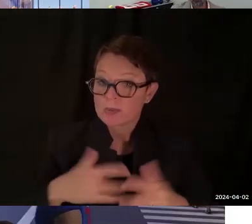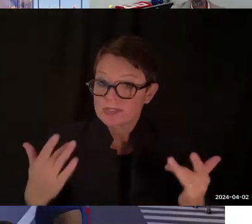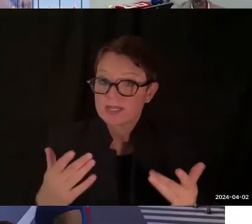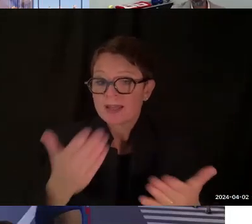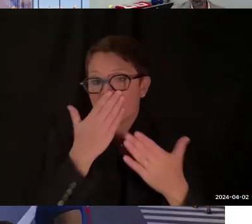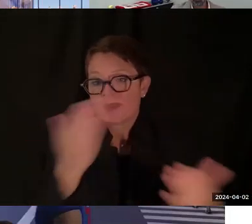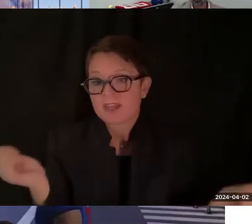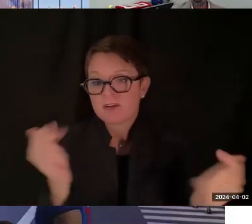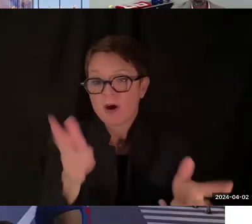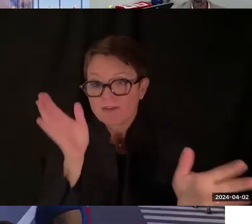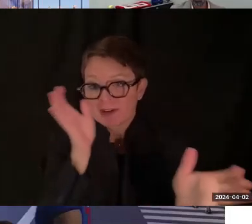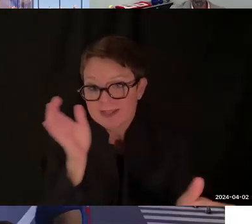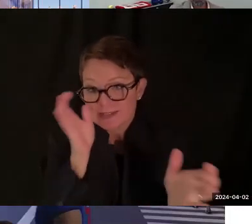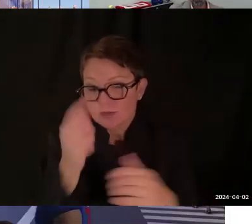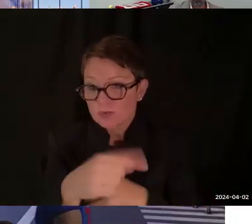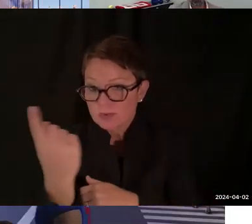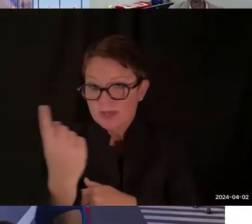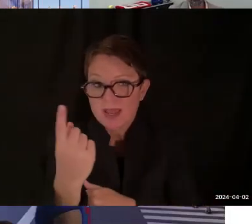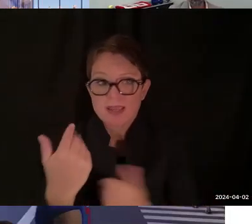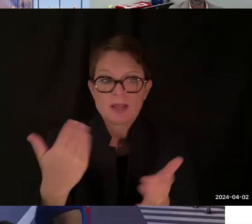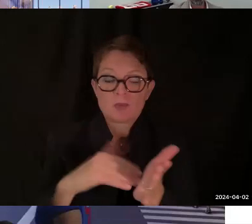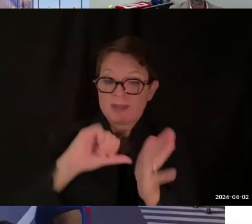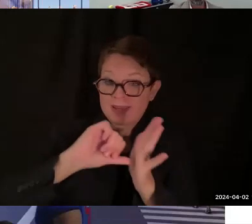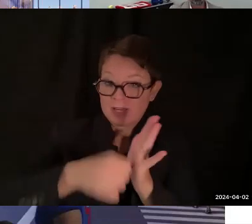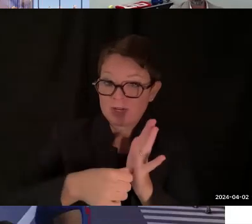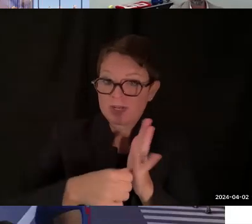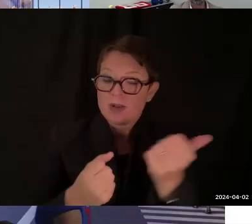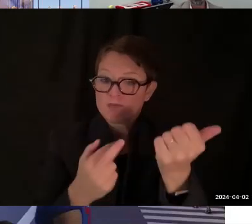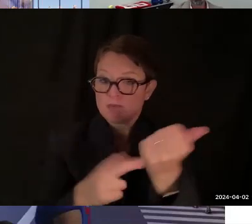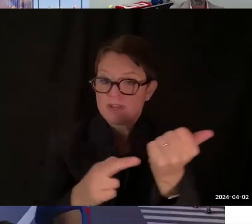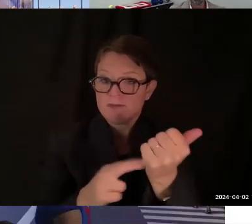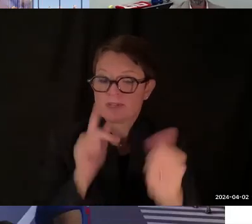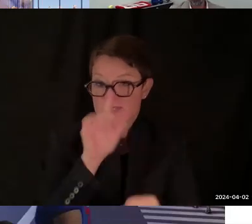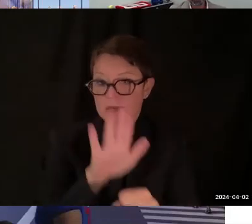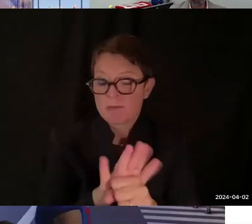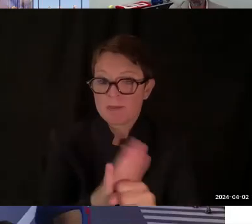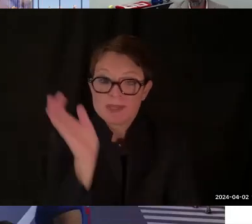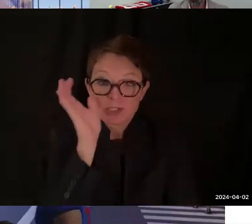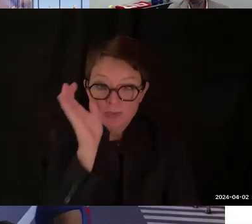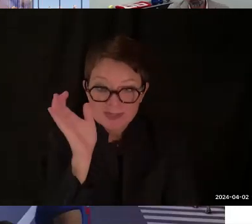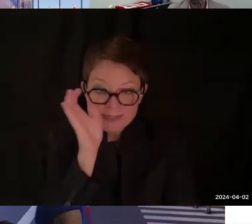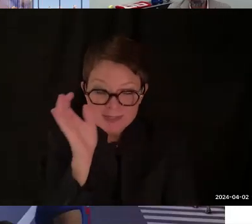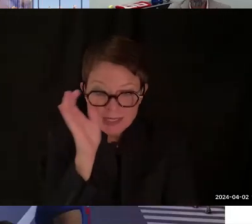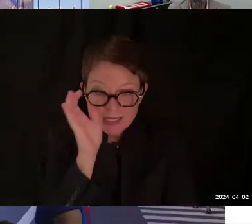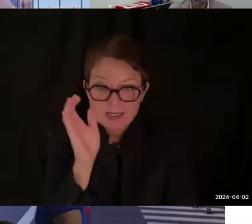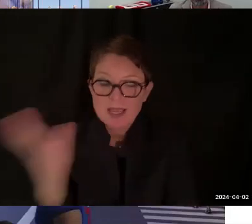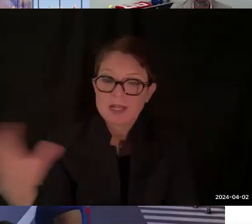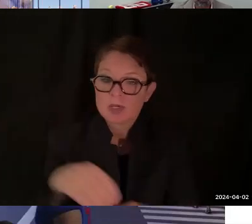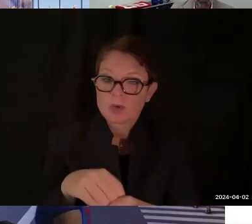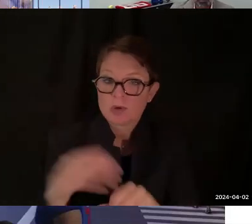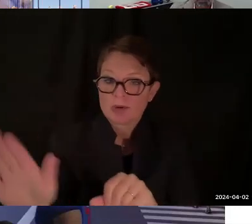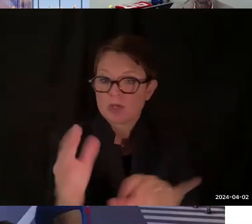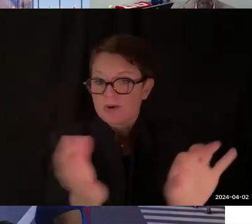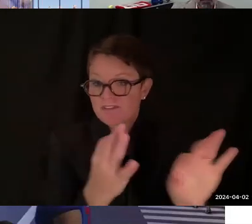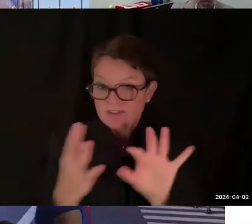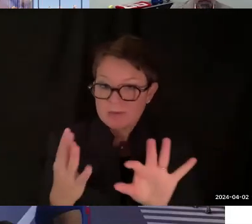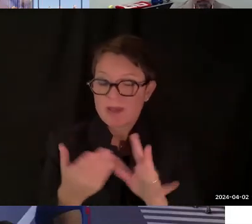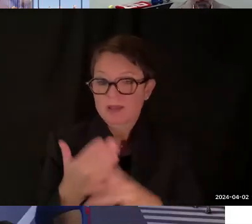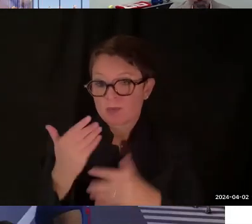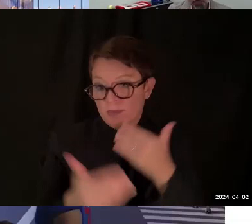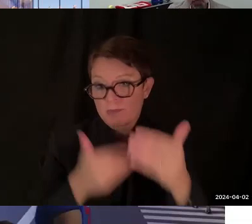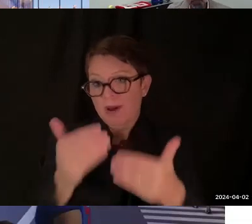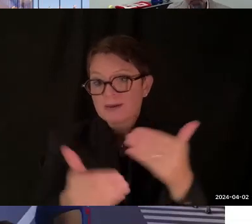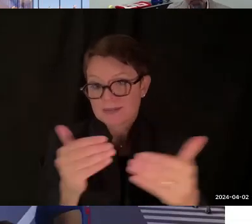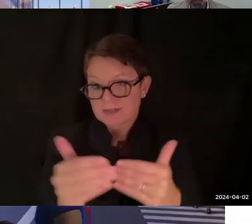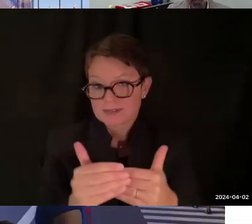to thank everyone for listening today and reiterate and reinforce our commitment to listen to and incorporate your feedback throughout the